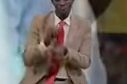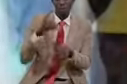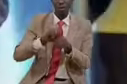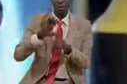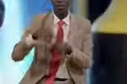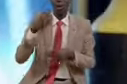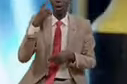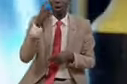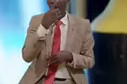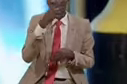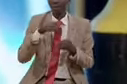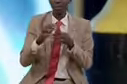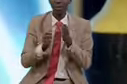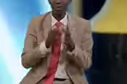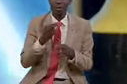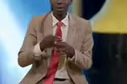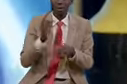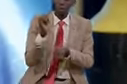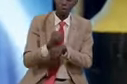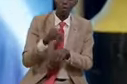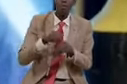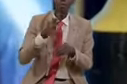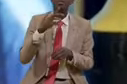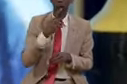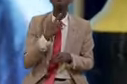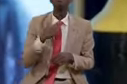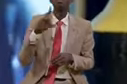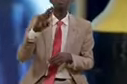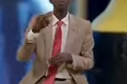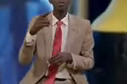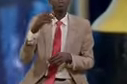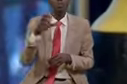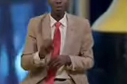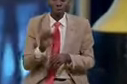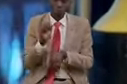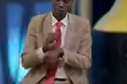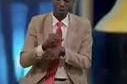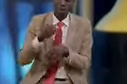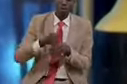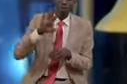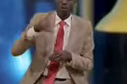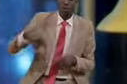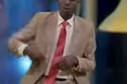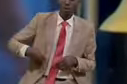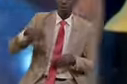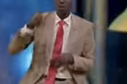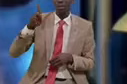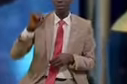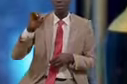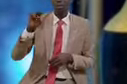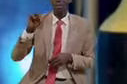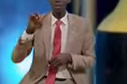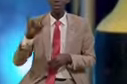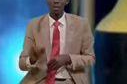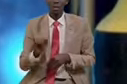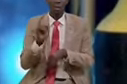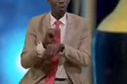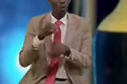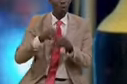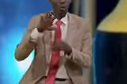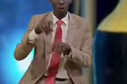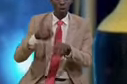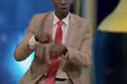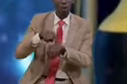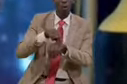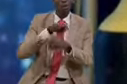eyes, inside your lungs, inside your kidneys, inside your bone. This